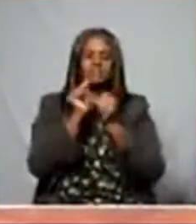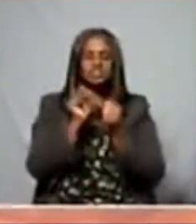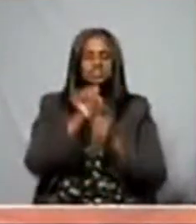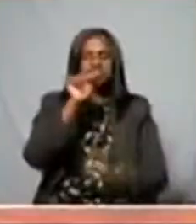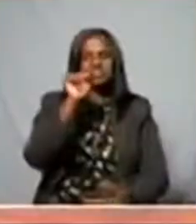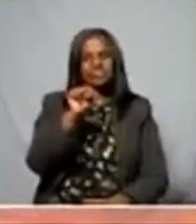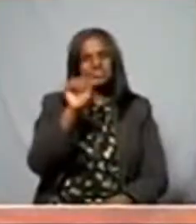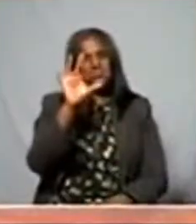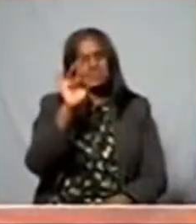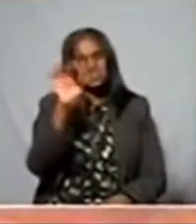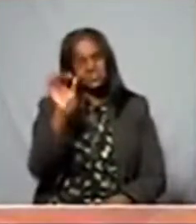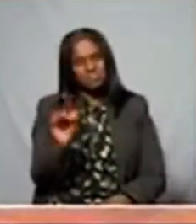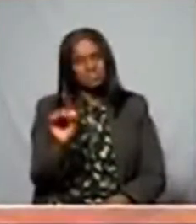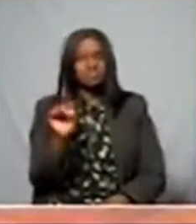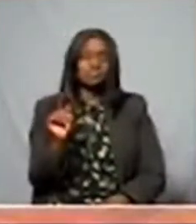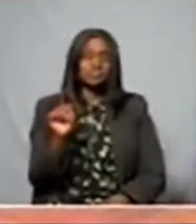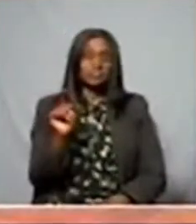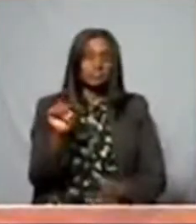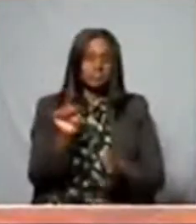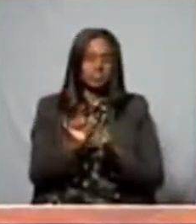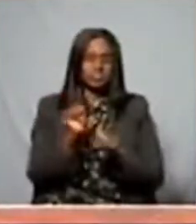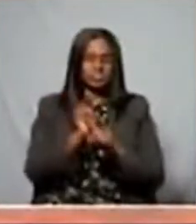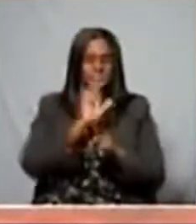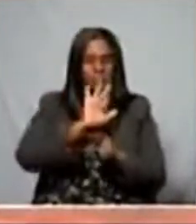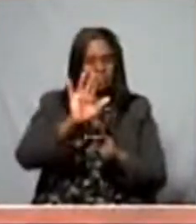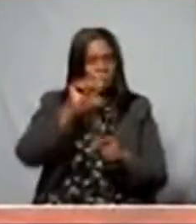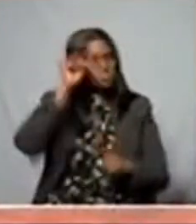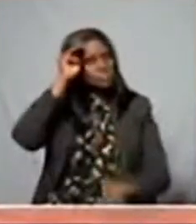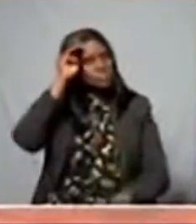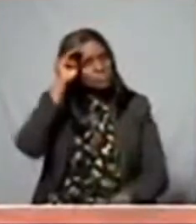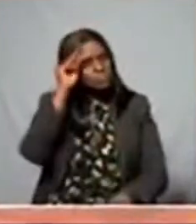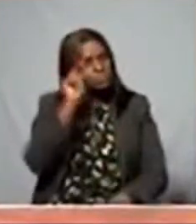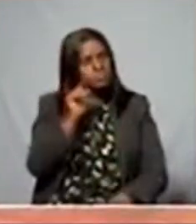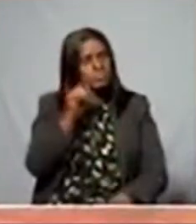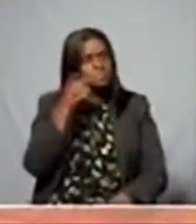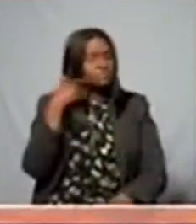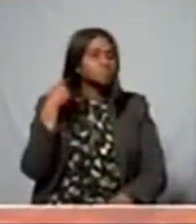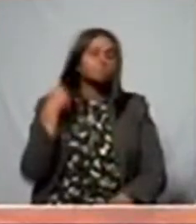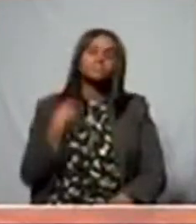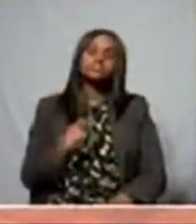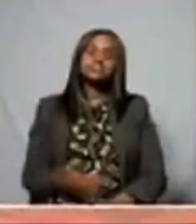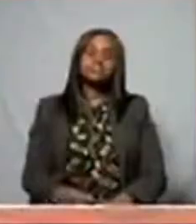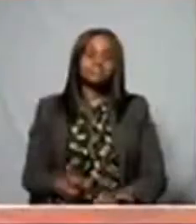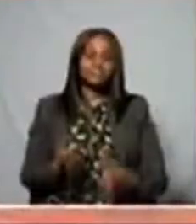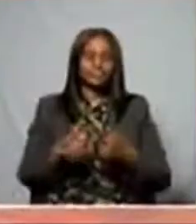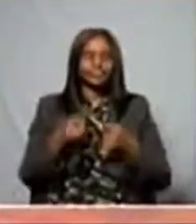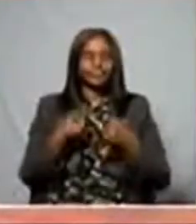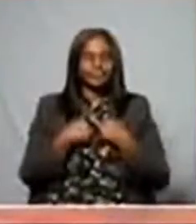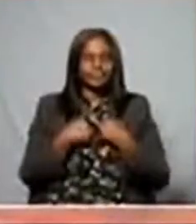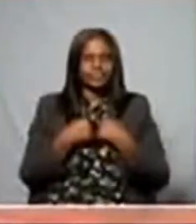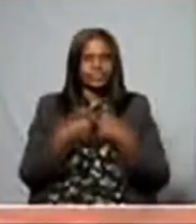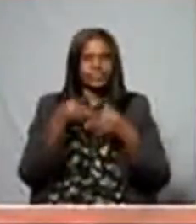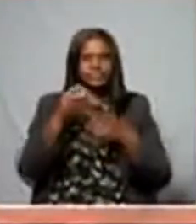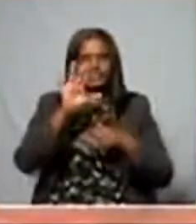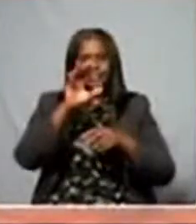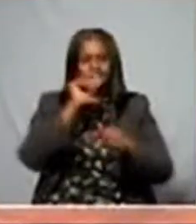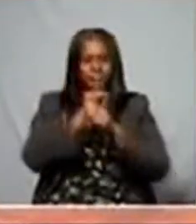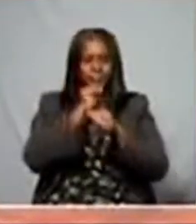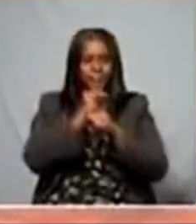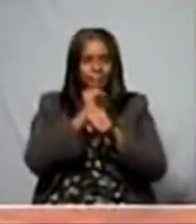1.8%. And your ministry, to me, most of your work